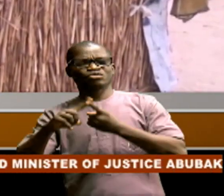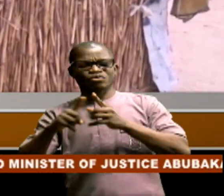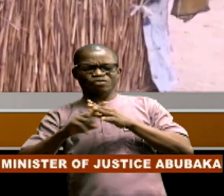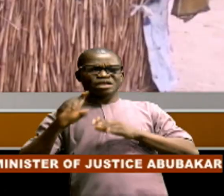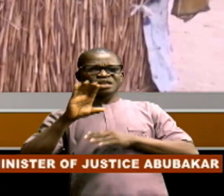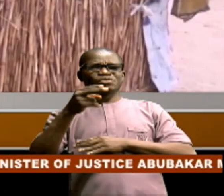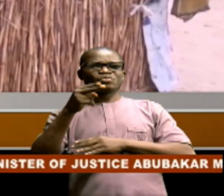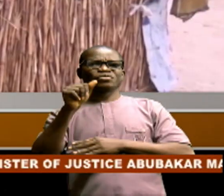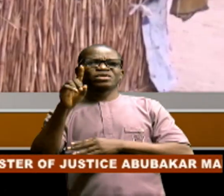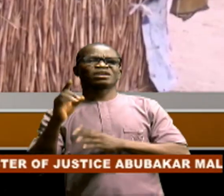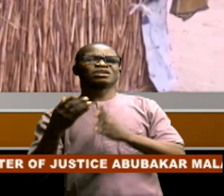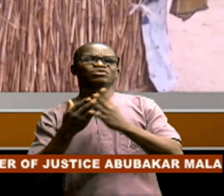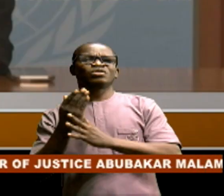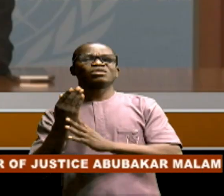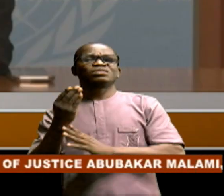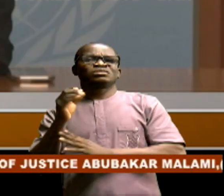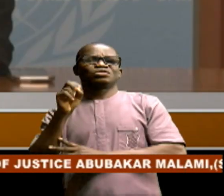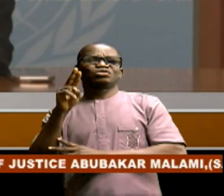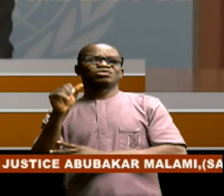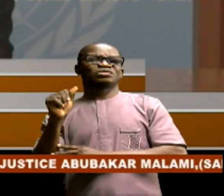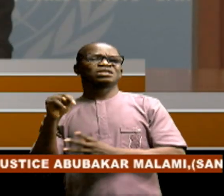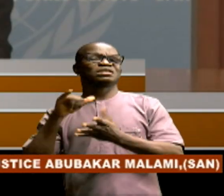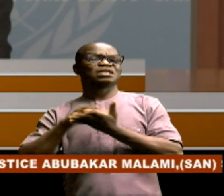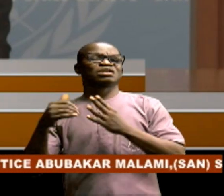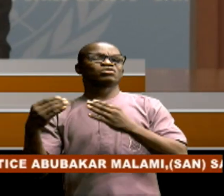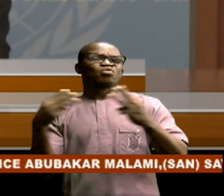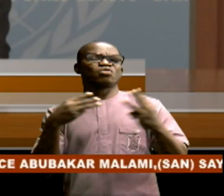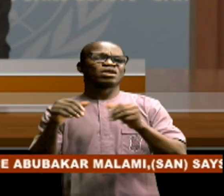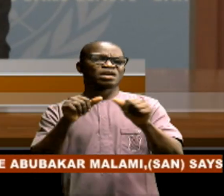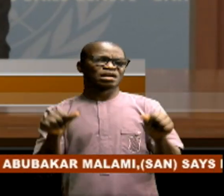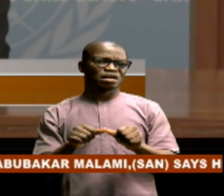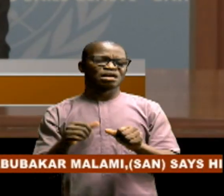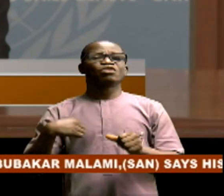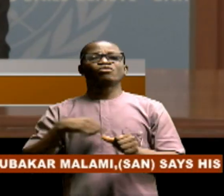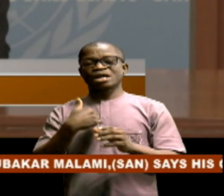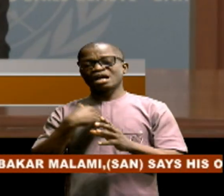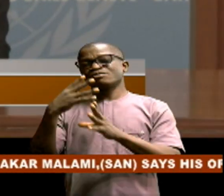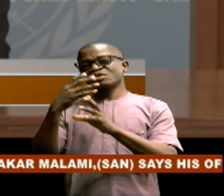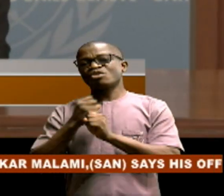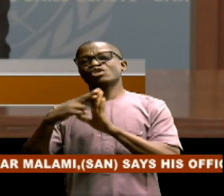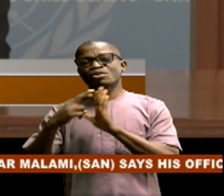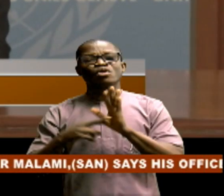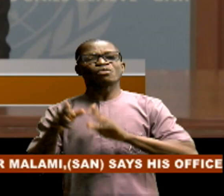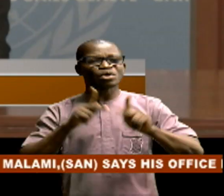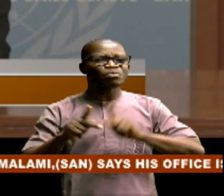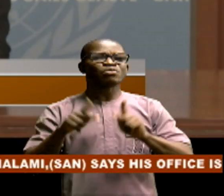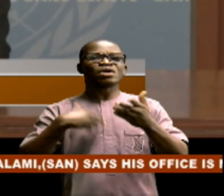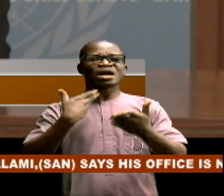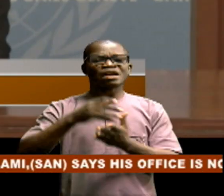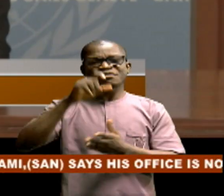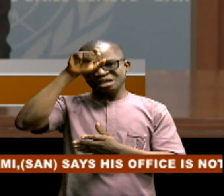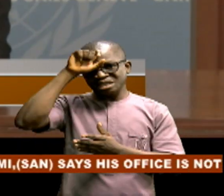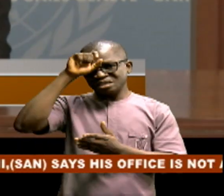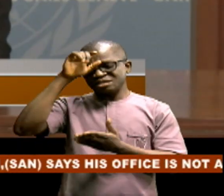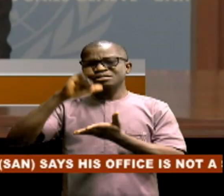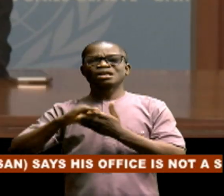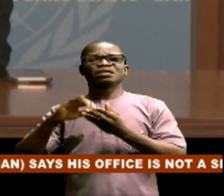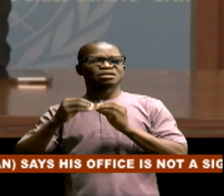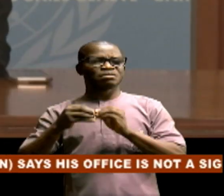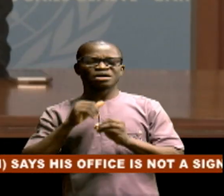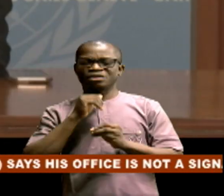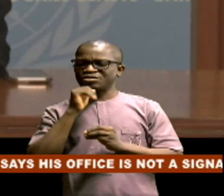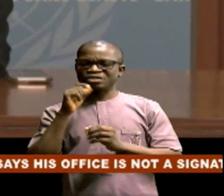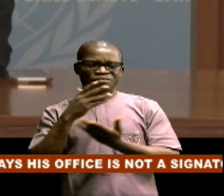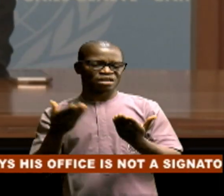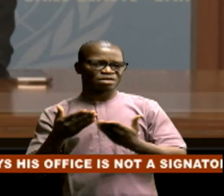Sudan in a worst-case scenario. While we have also received reports of people starting to arrive in Egypt, exact numbers are not available at this